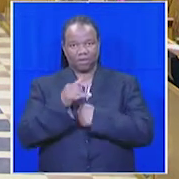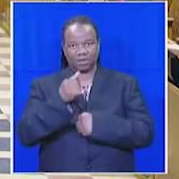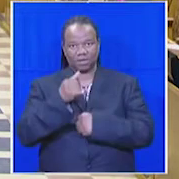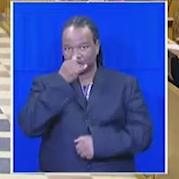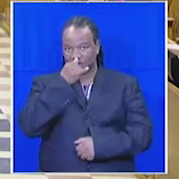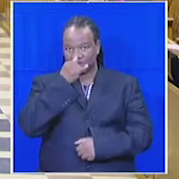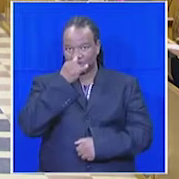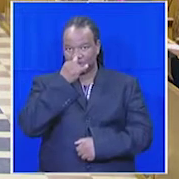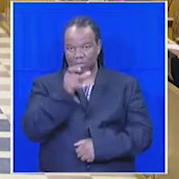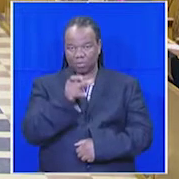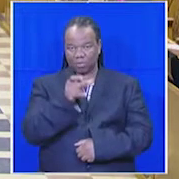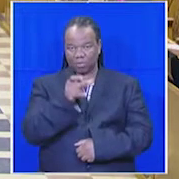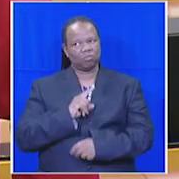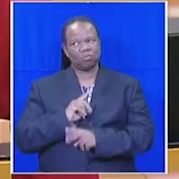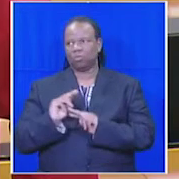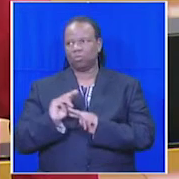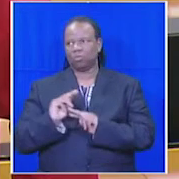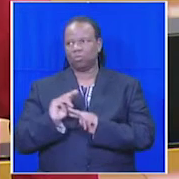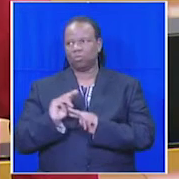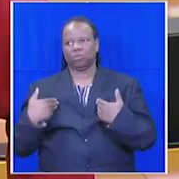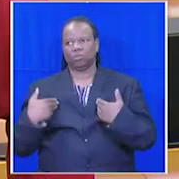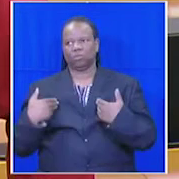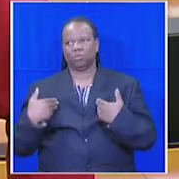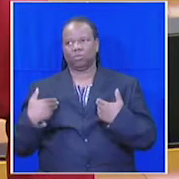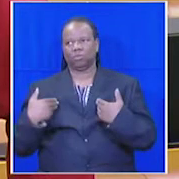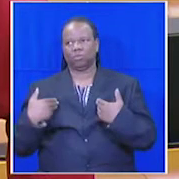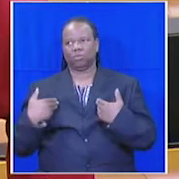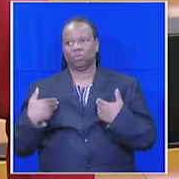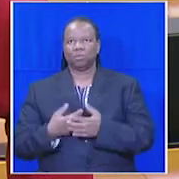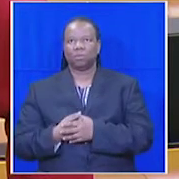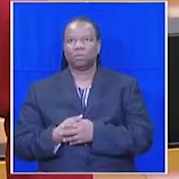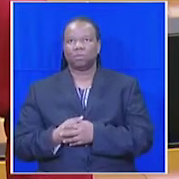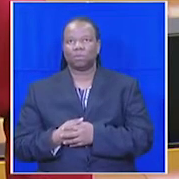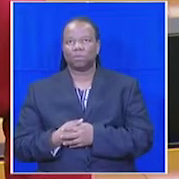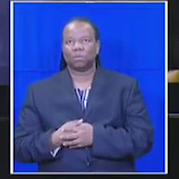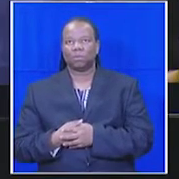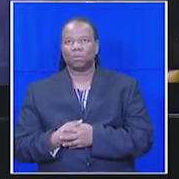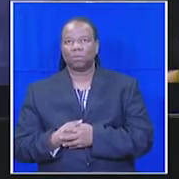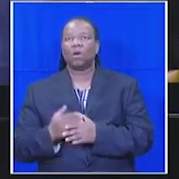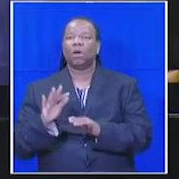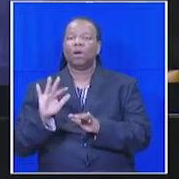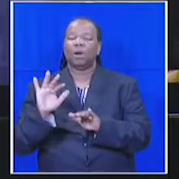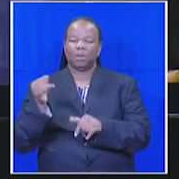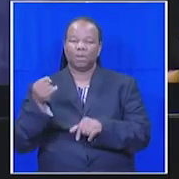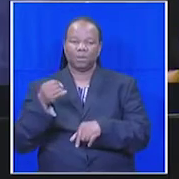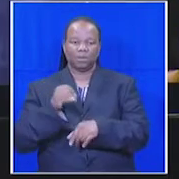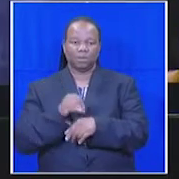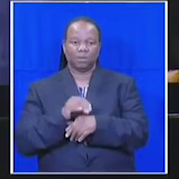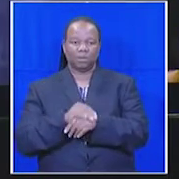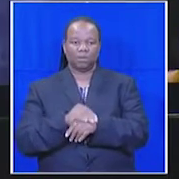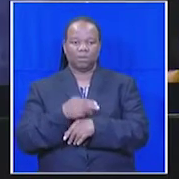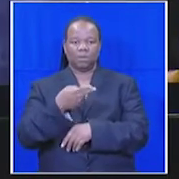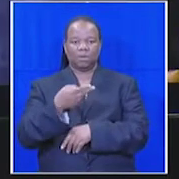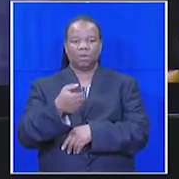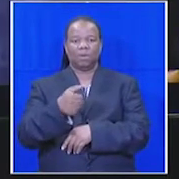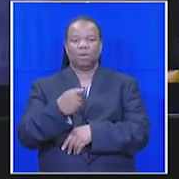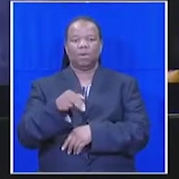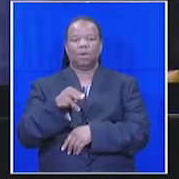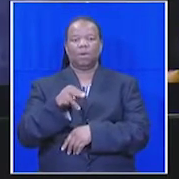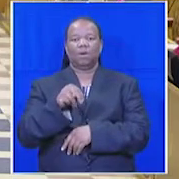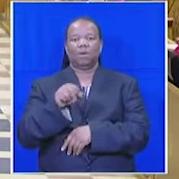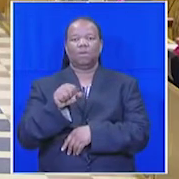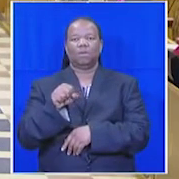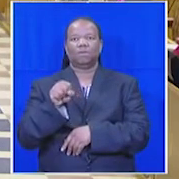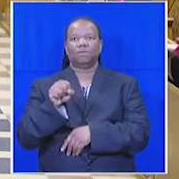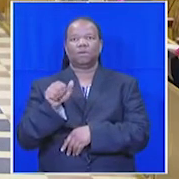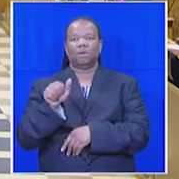Madam Chair, I did not. Having said that, I will consult the Hansard and rule.